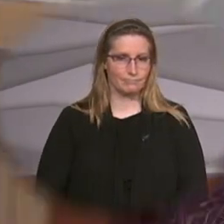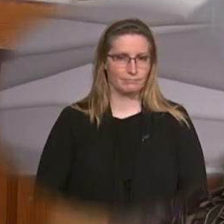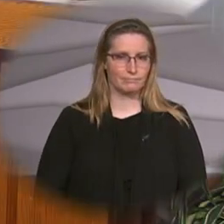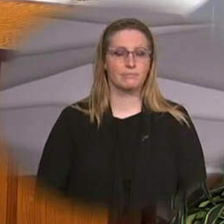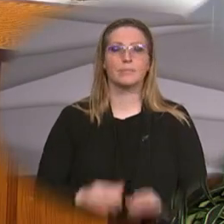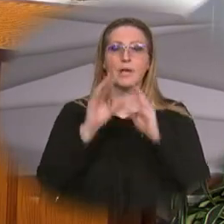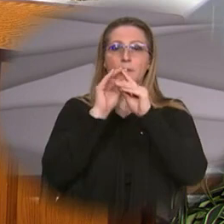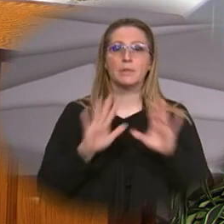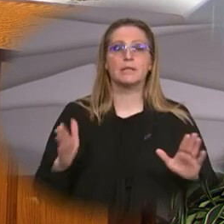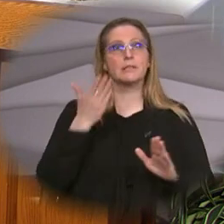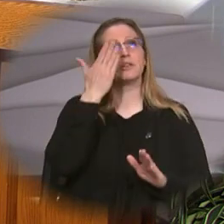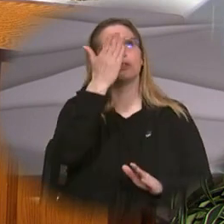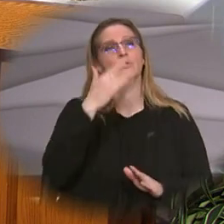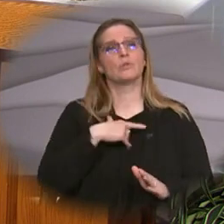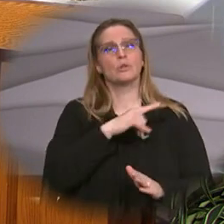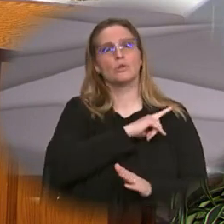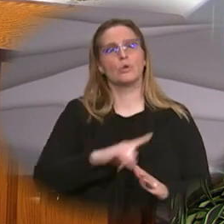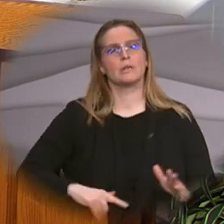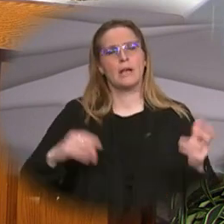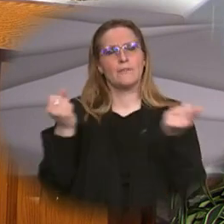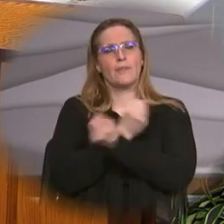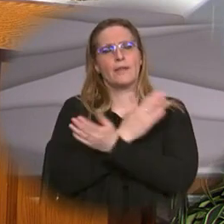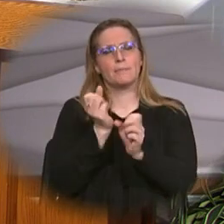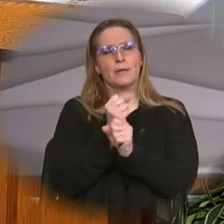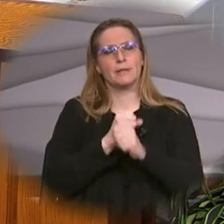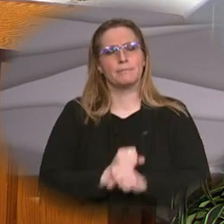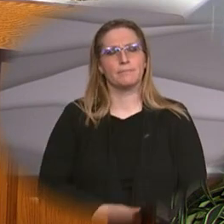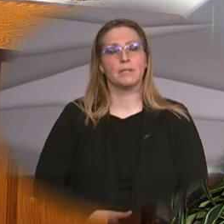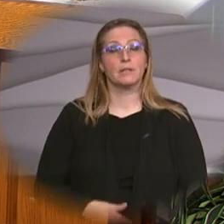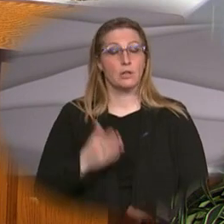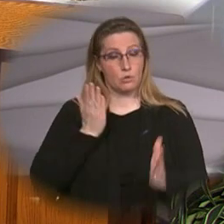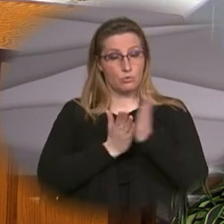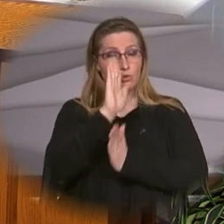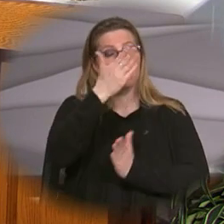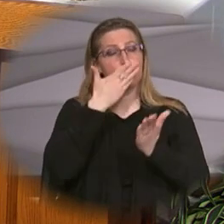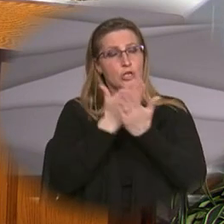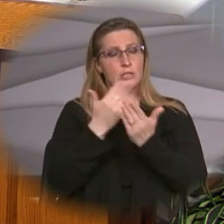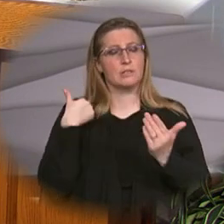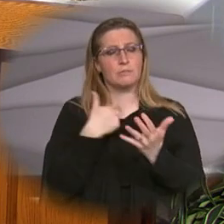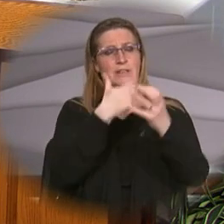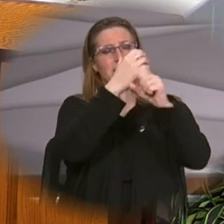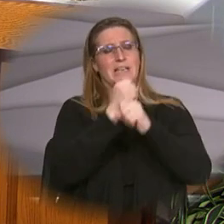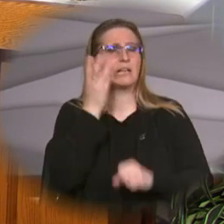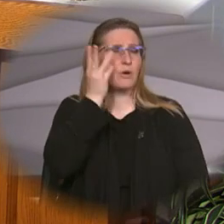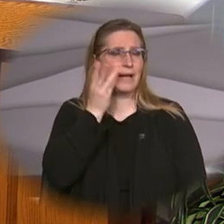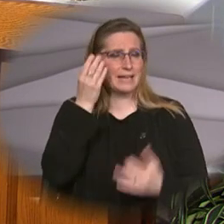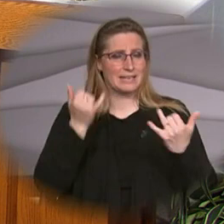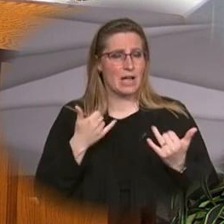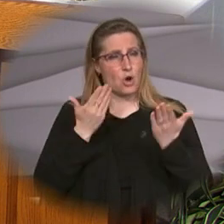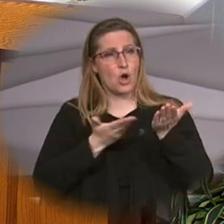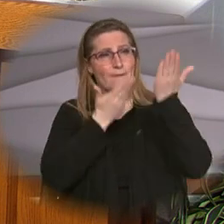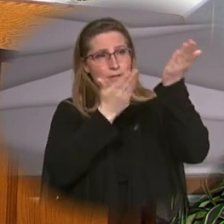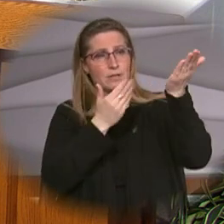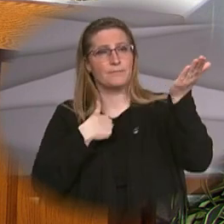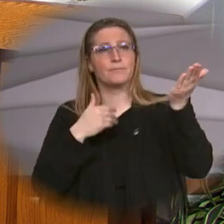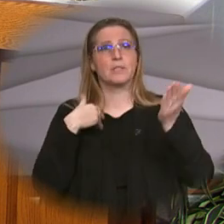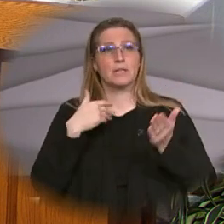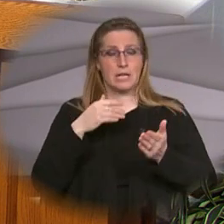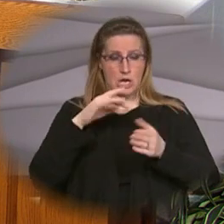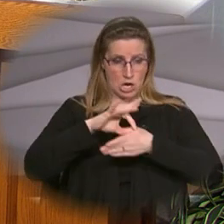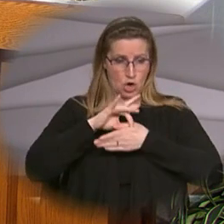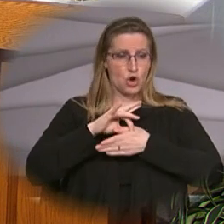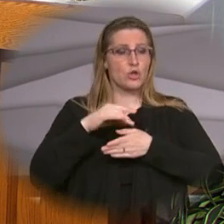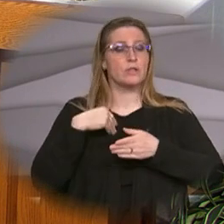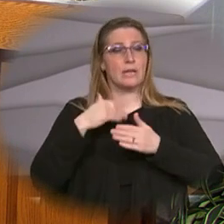blessed are you, Lord God of all creation for through your goodness we have received the wine we offer you fruit of the